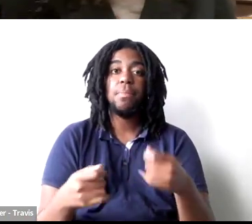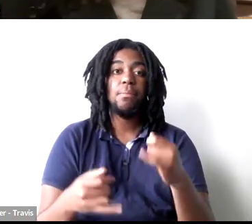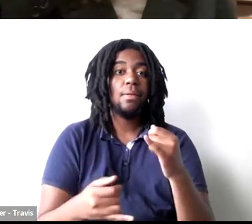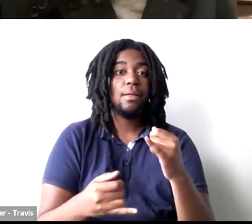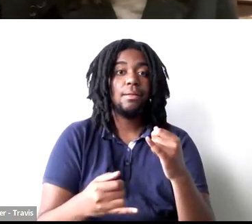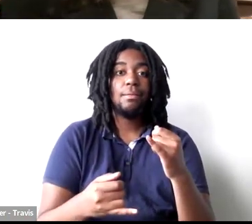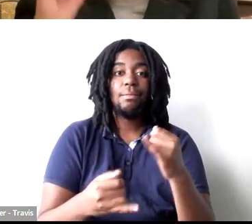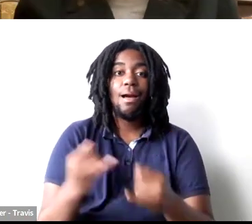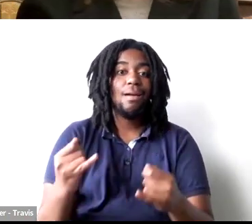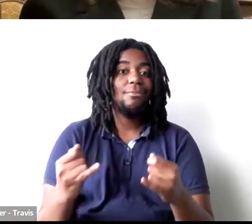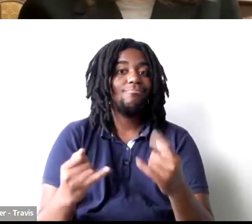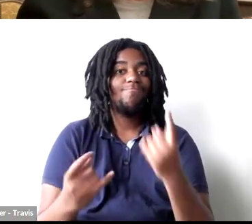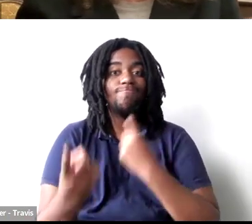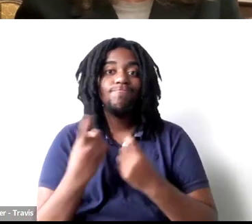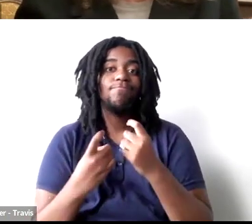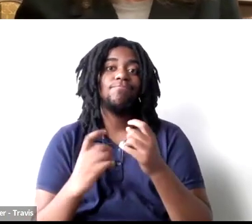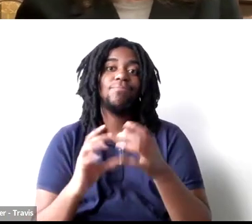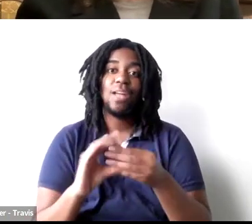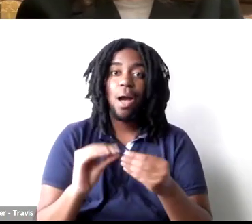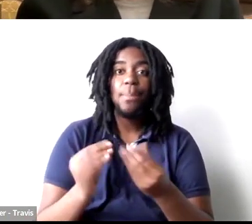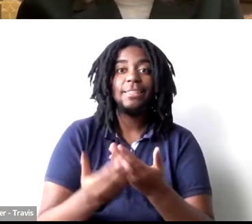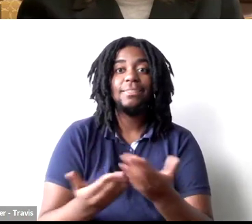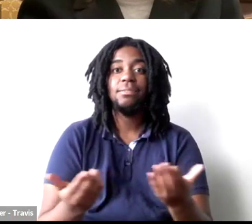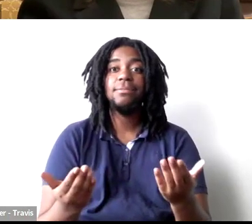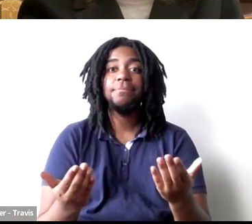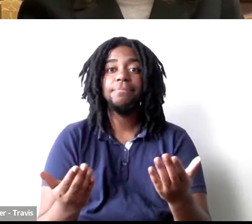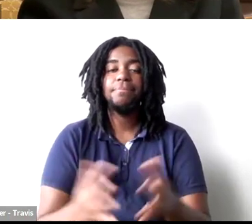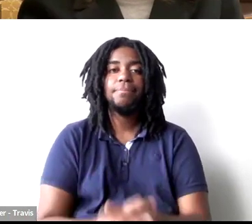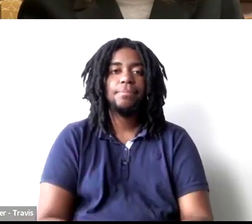call for questions or comments.